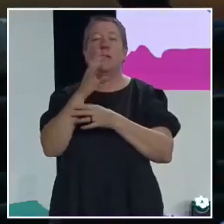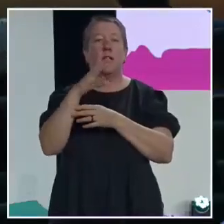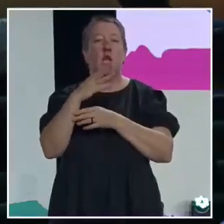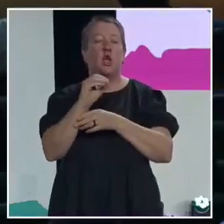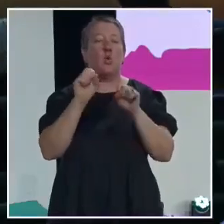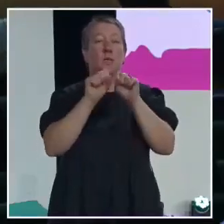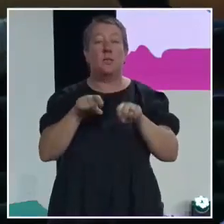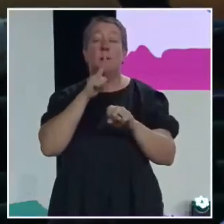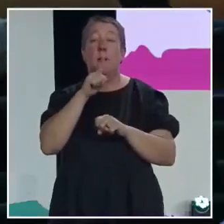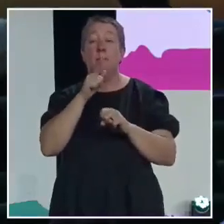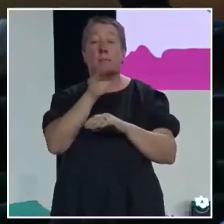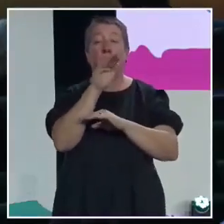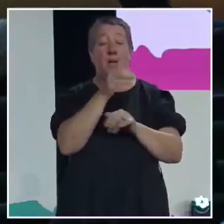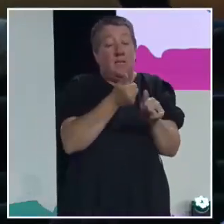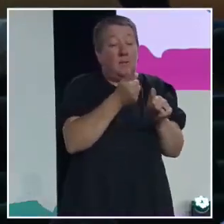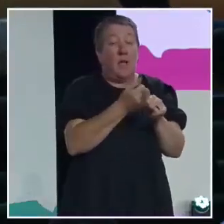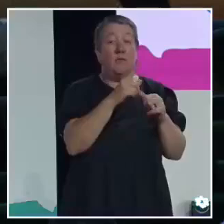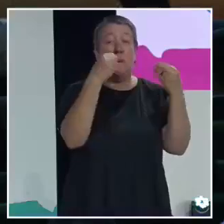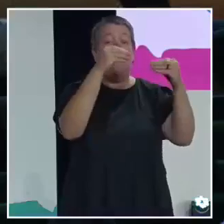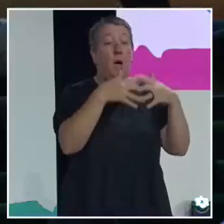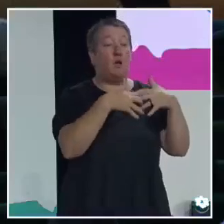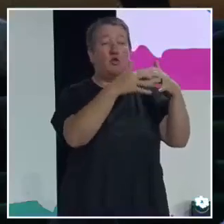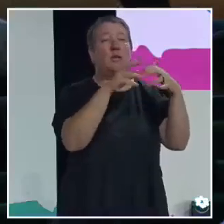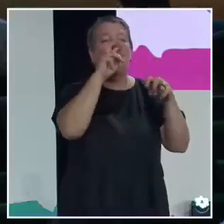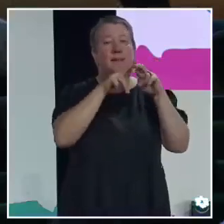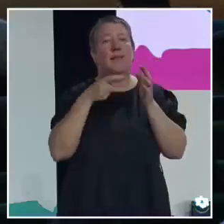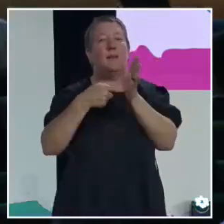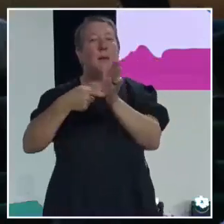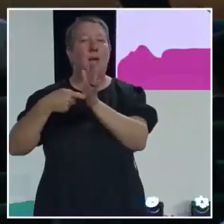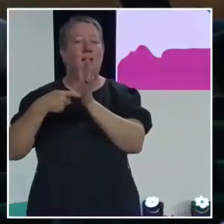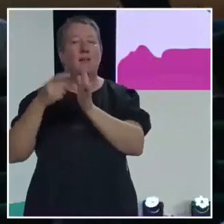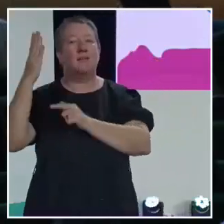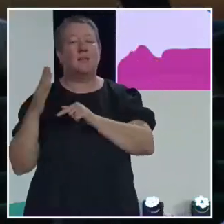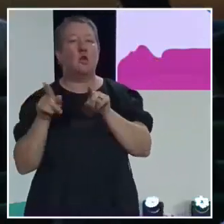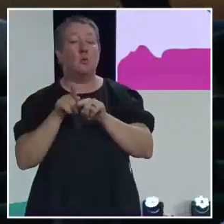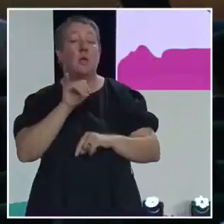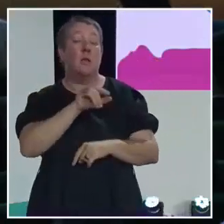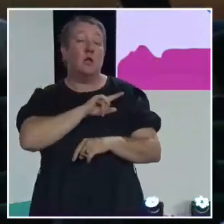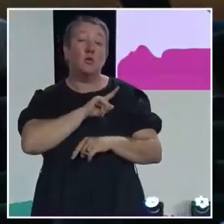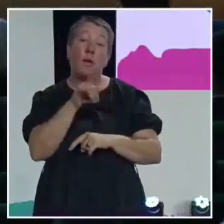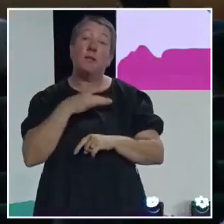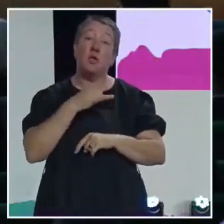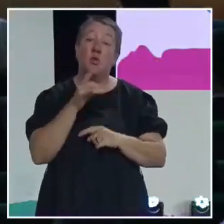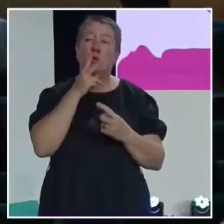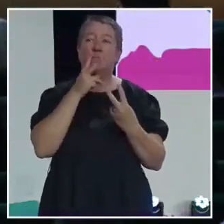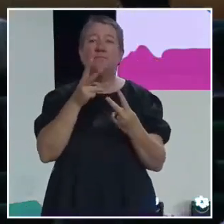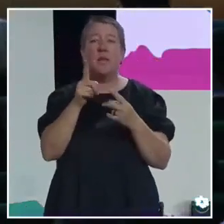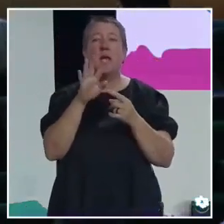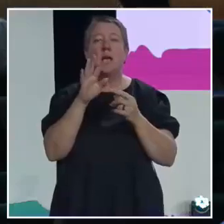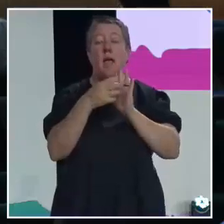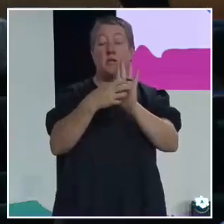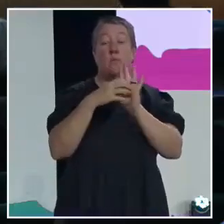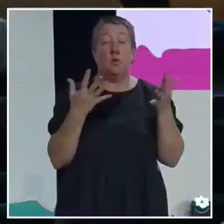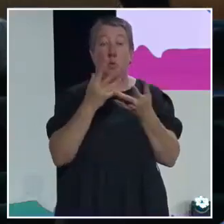own aren't going to create markets. They also need demand-side tools, and that's why it's really interesting also to look at examples where the loans were given